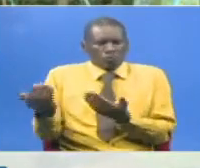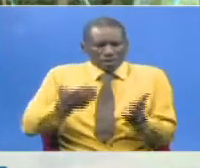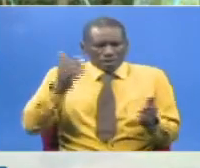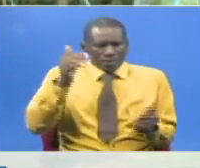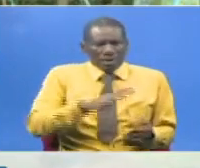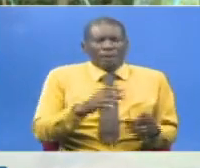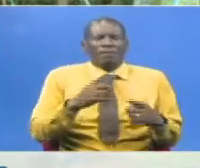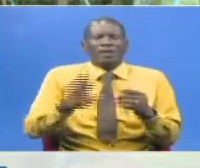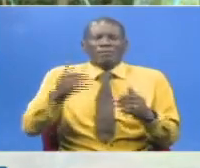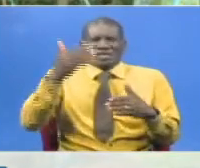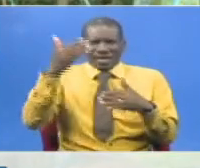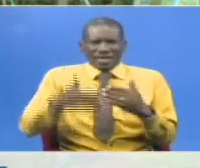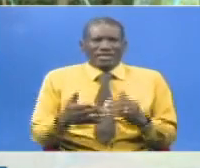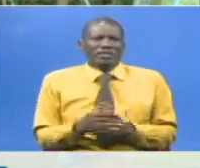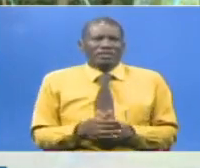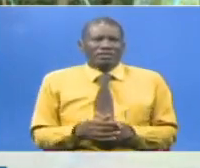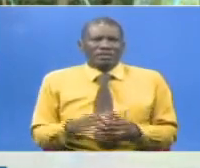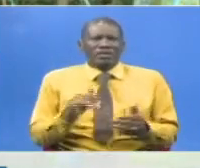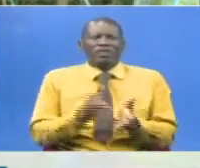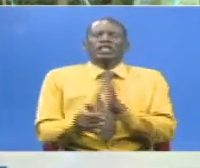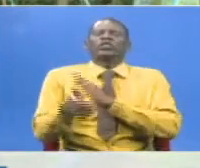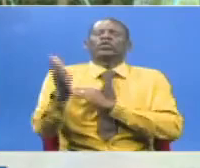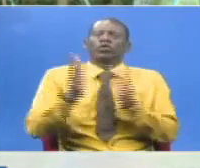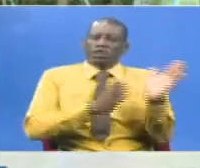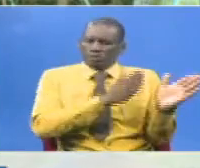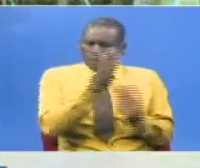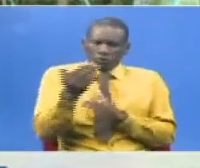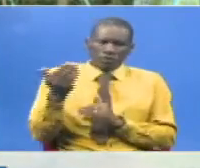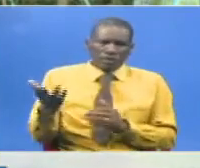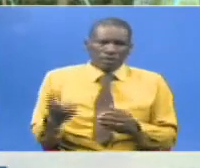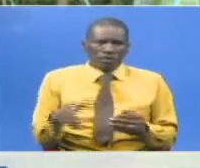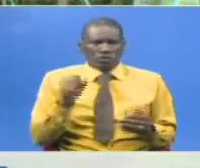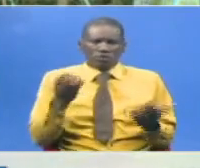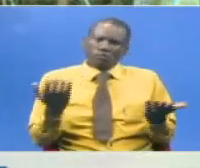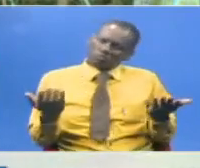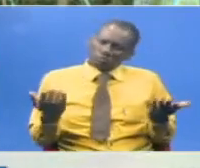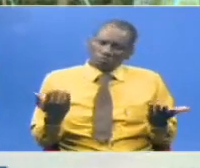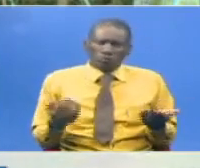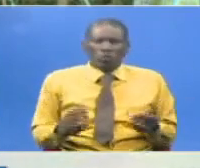at the end of the day, that is God's plan. So just one day at a time.